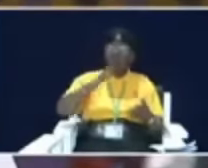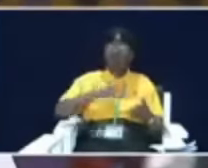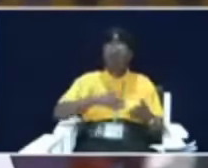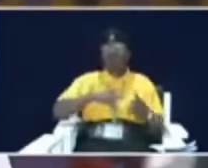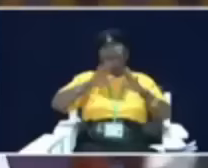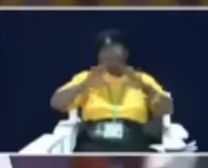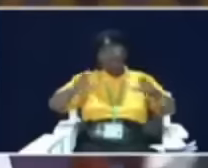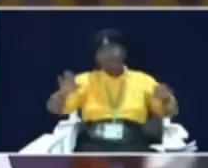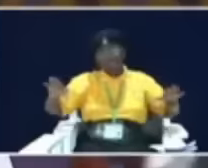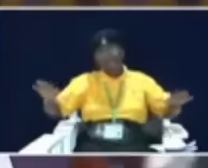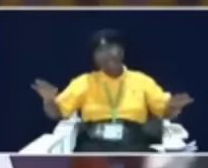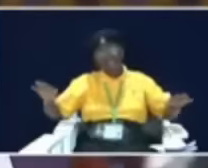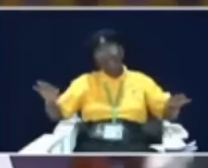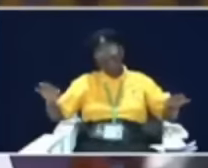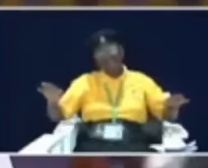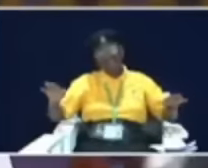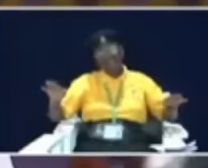children.